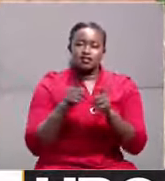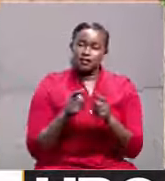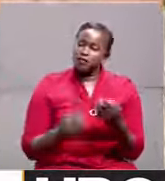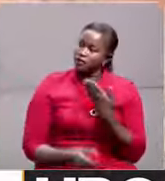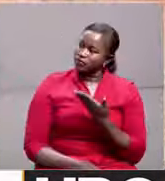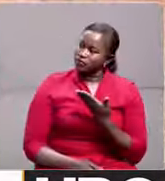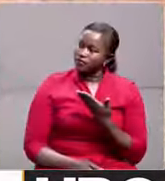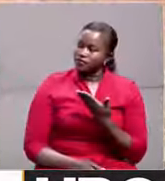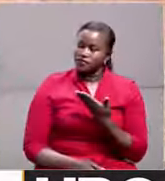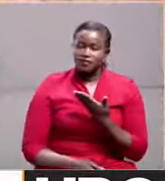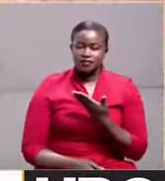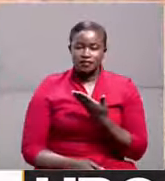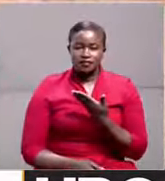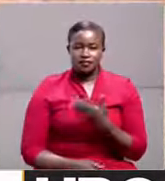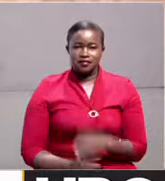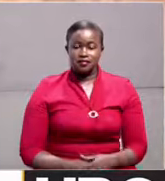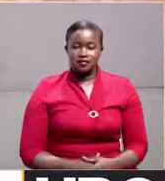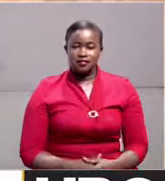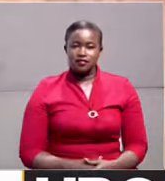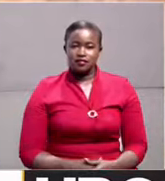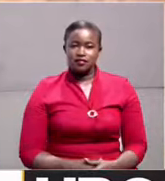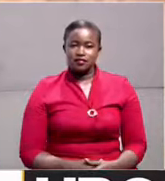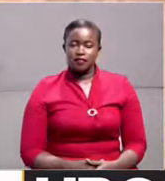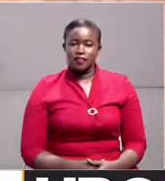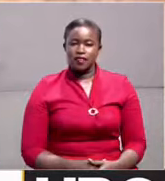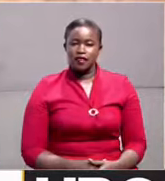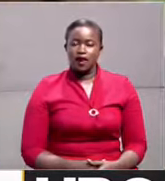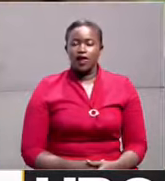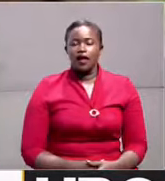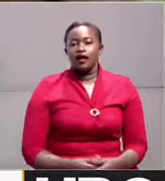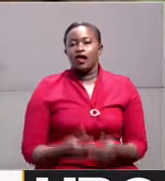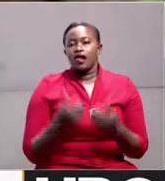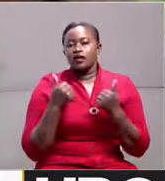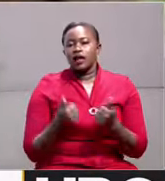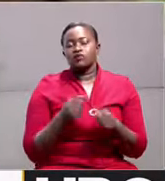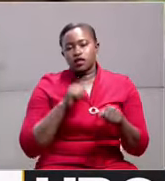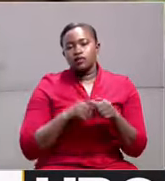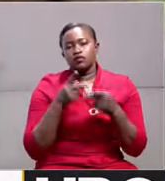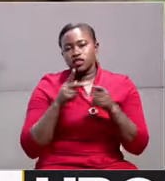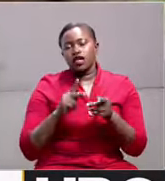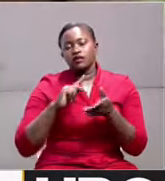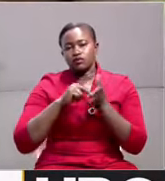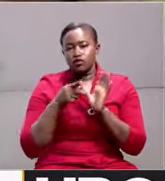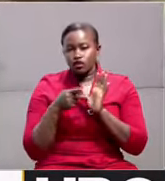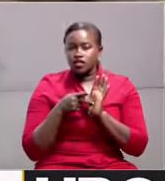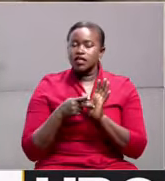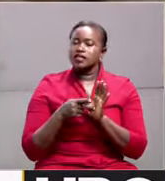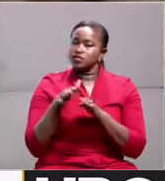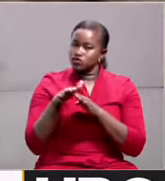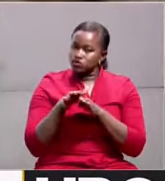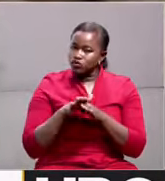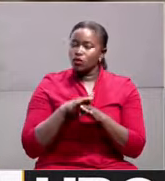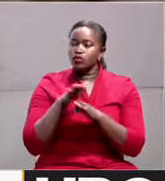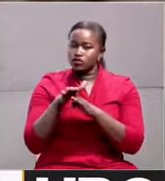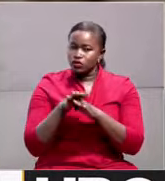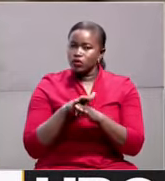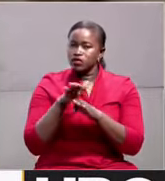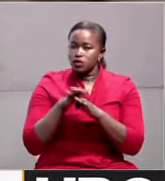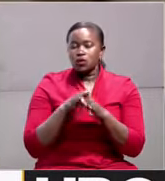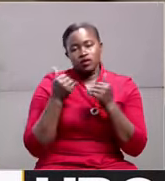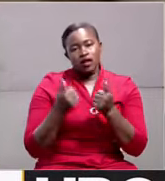kazugu ya managinga wa projekti ubu turi kutandika kwa tampora ampora murebe